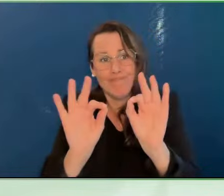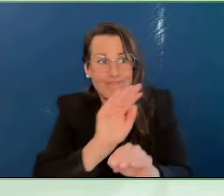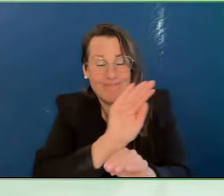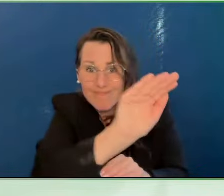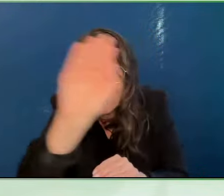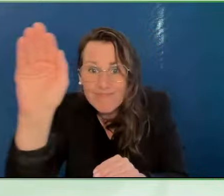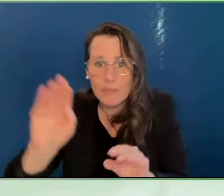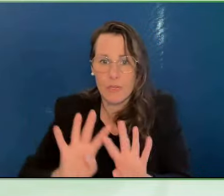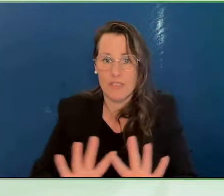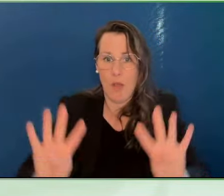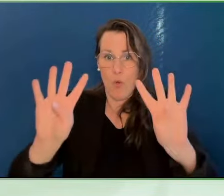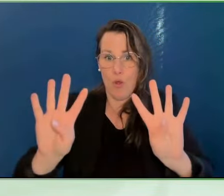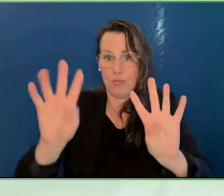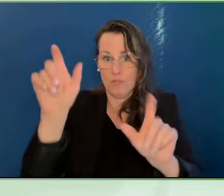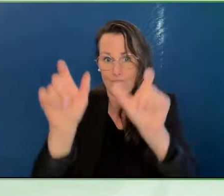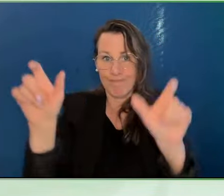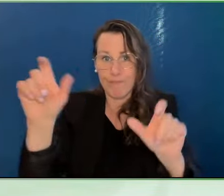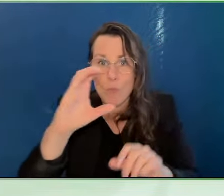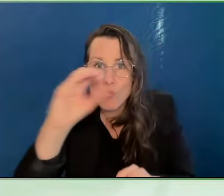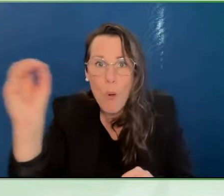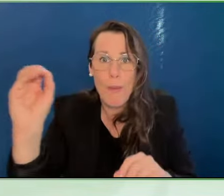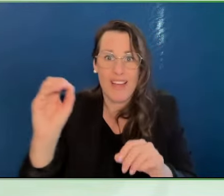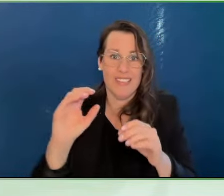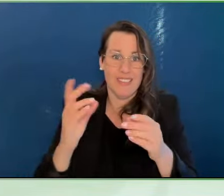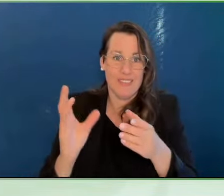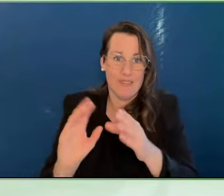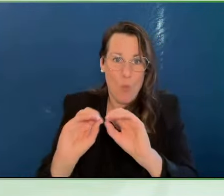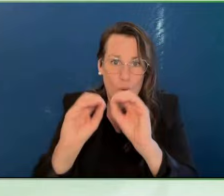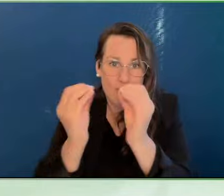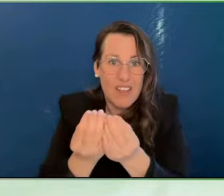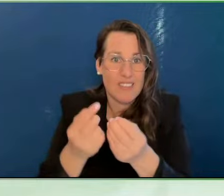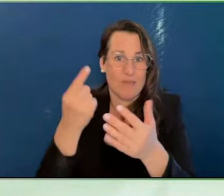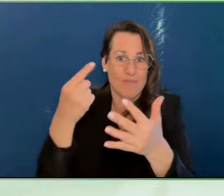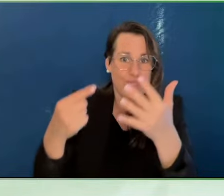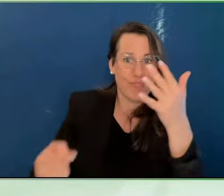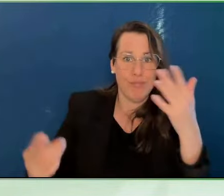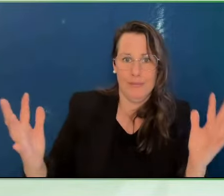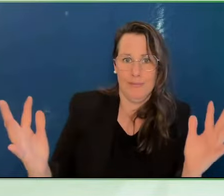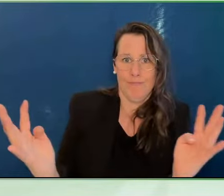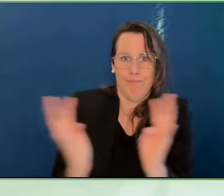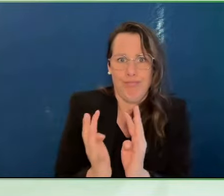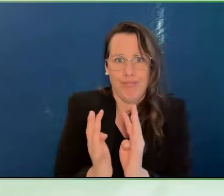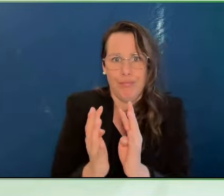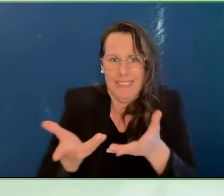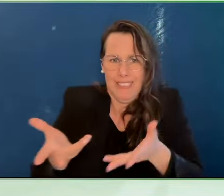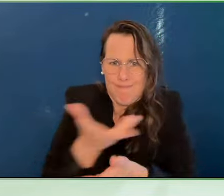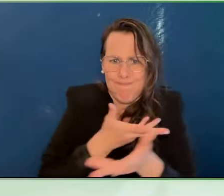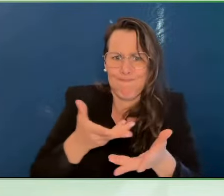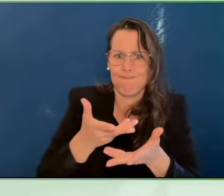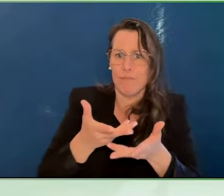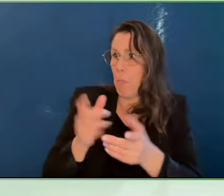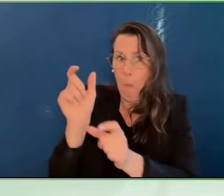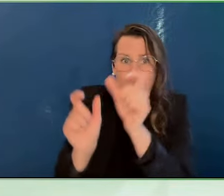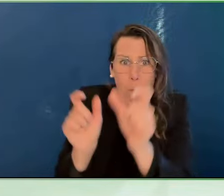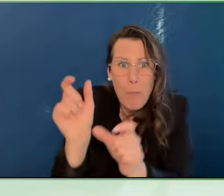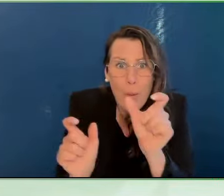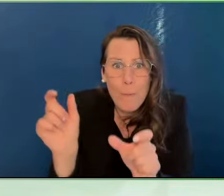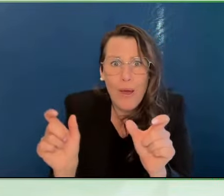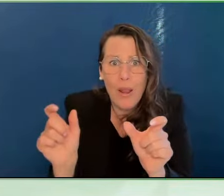in employment, and all those different tracks, we definitely need a bigger team. And that's the only way we can be able to